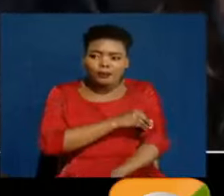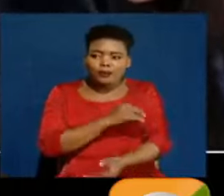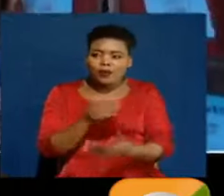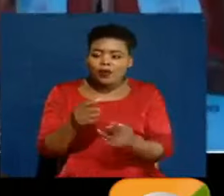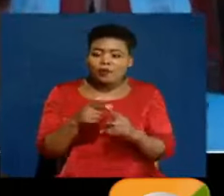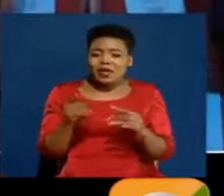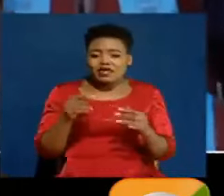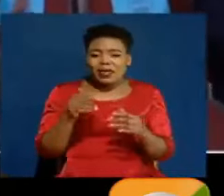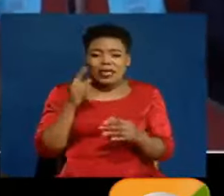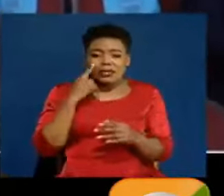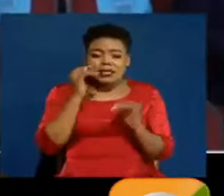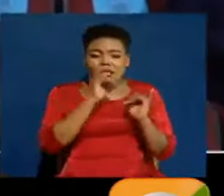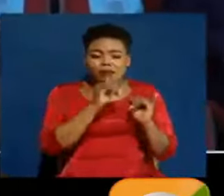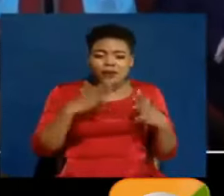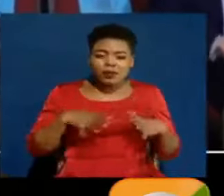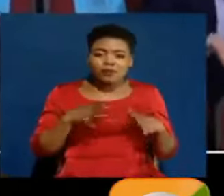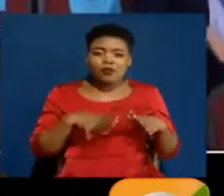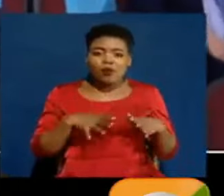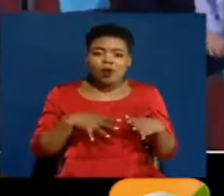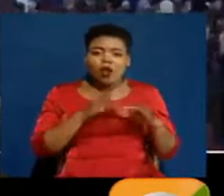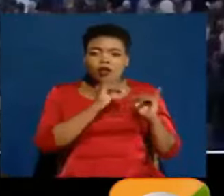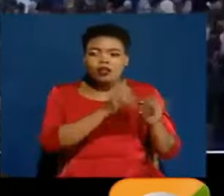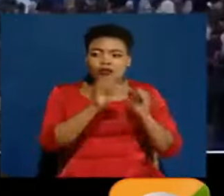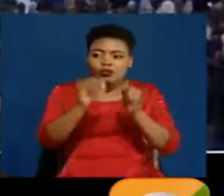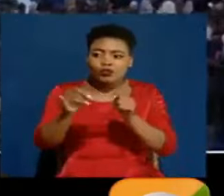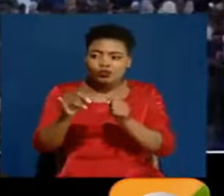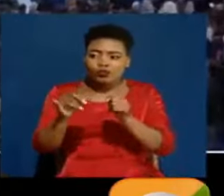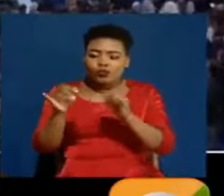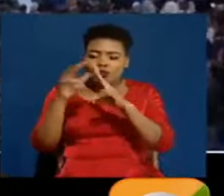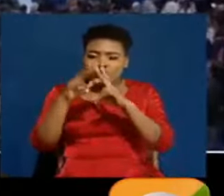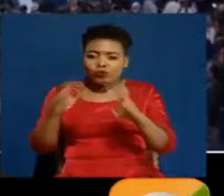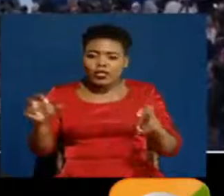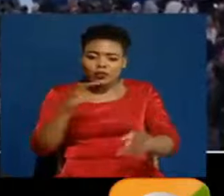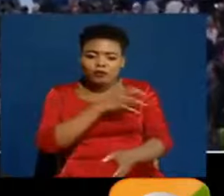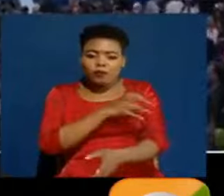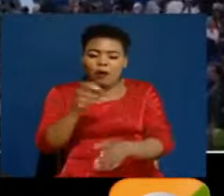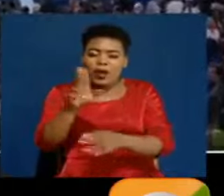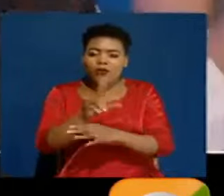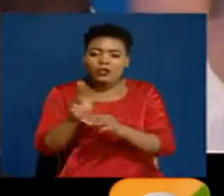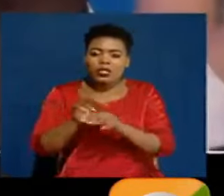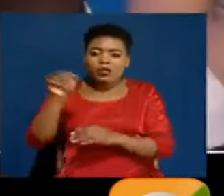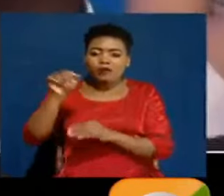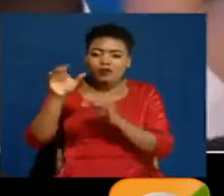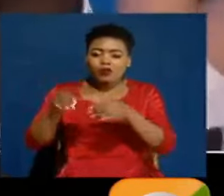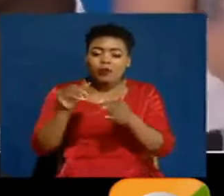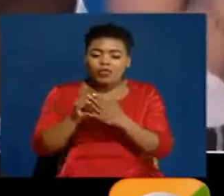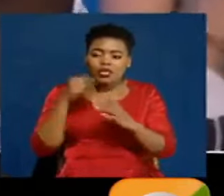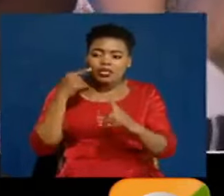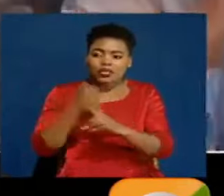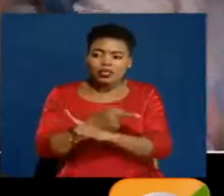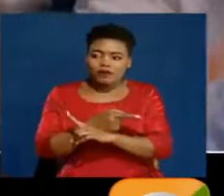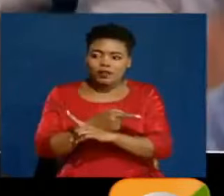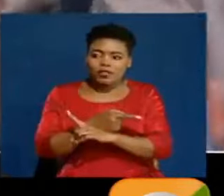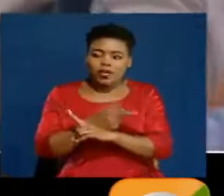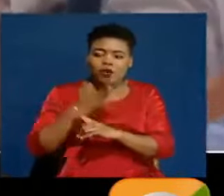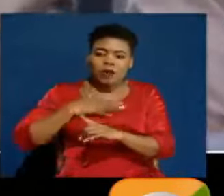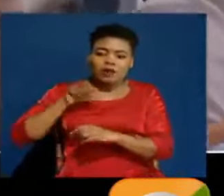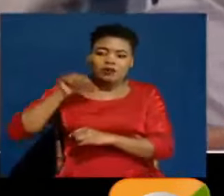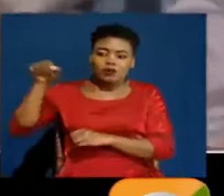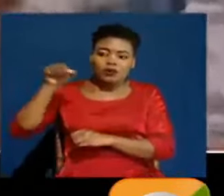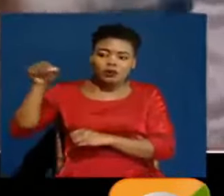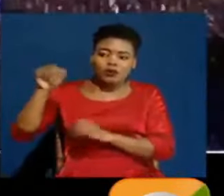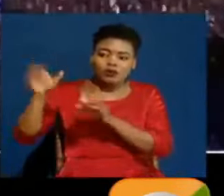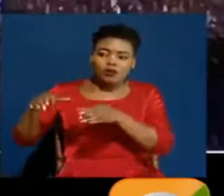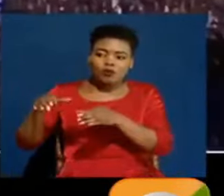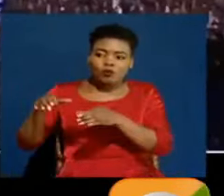seek power using a name called a political party. And that is the difference between our parties, the South